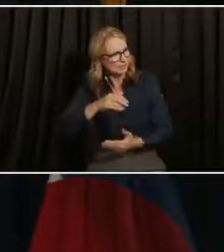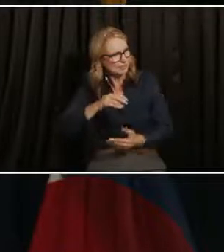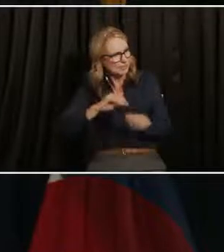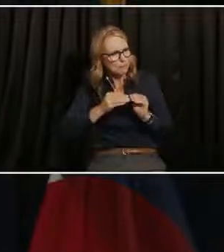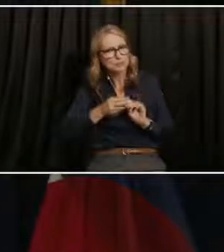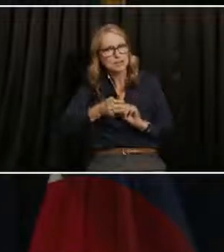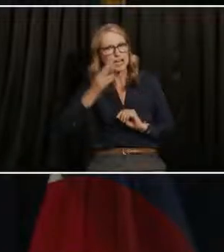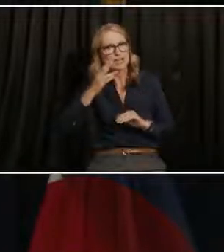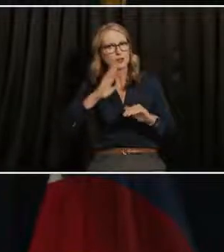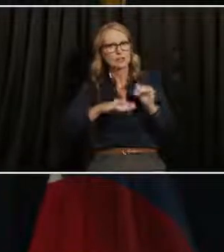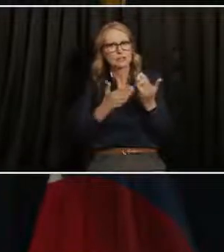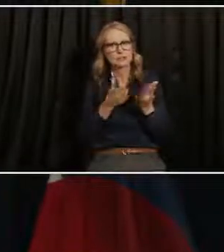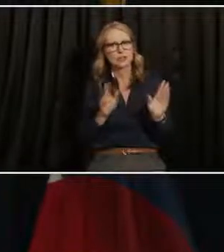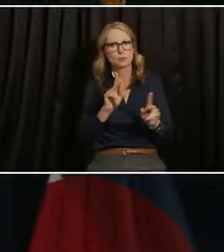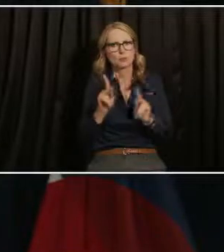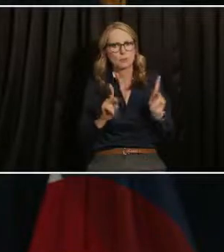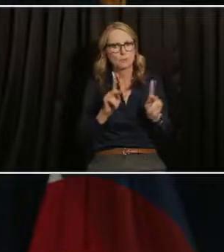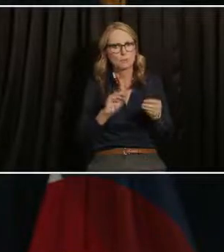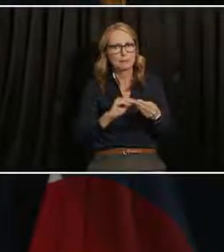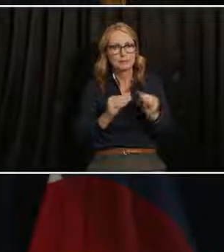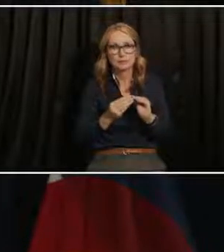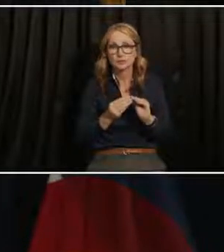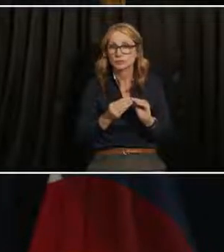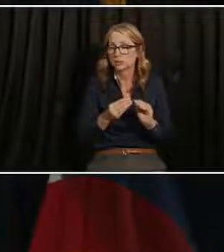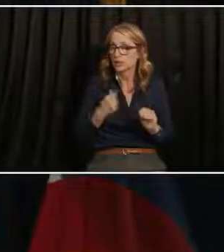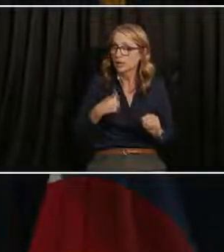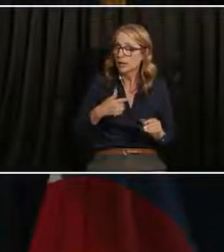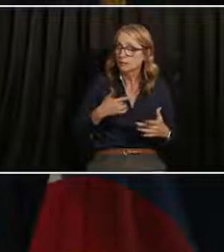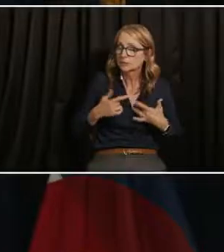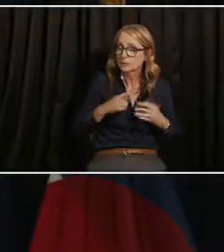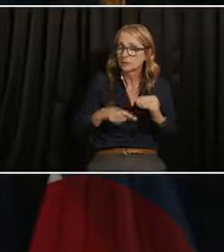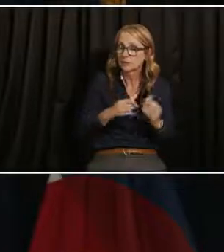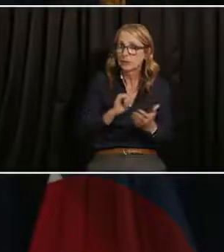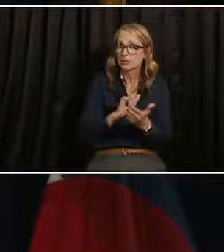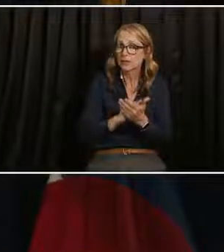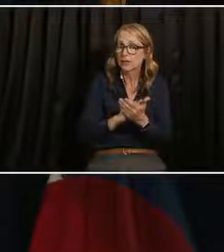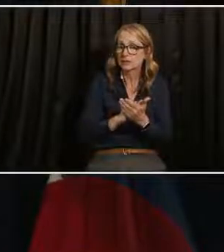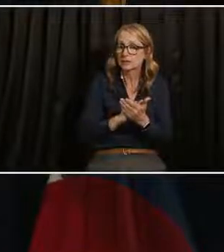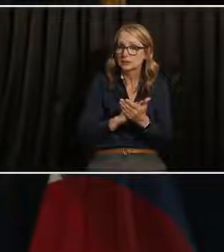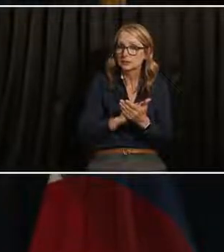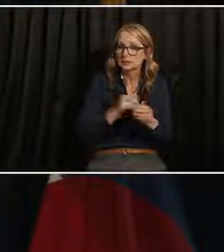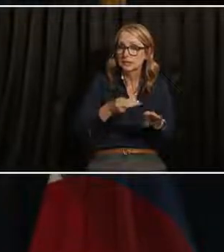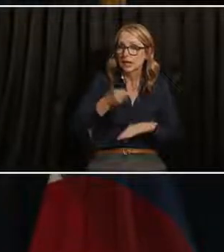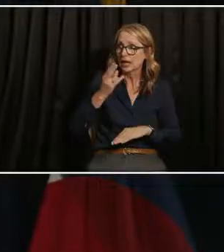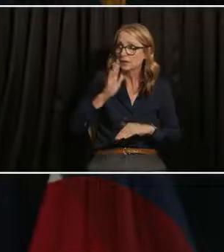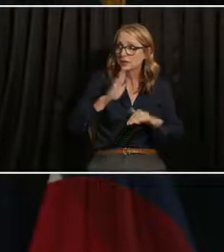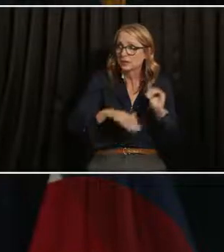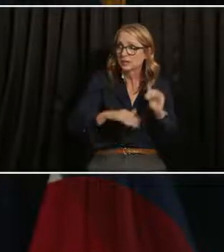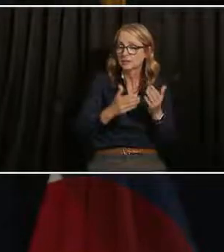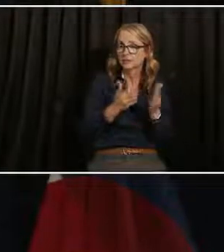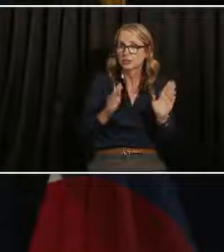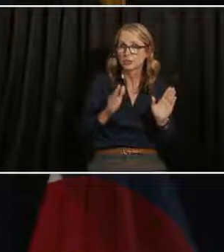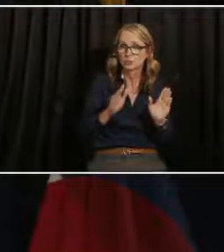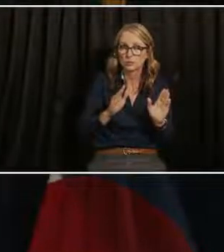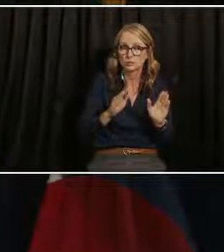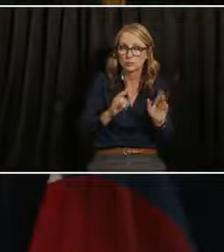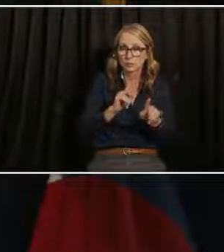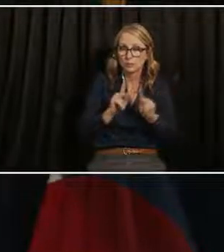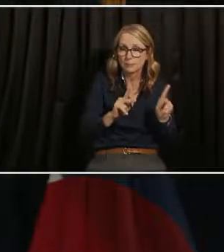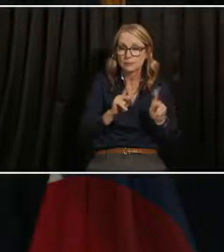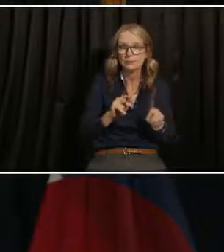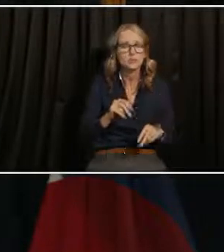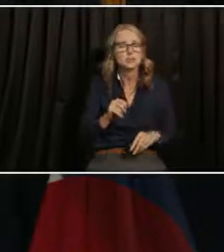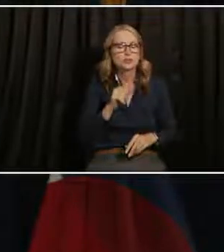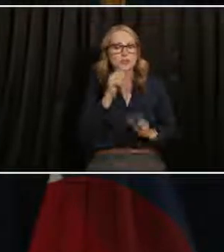we were excited about that. We didn't know if it would be a higher number than general population. It is. And there is not a mandate for state workers.